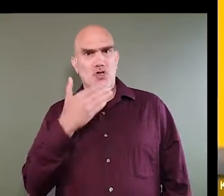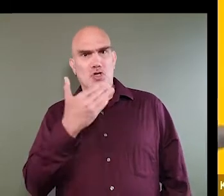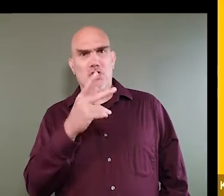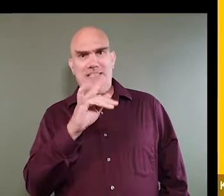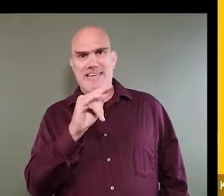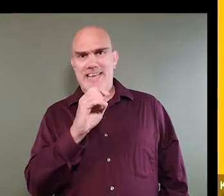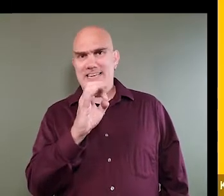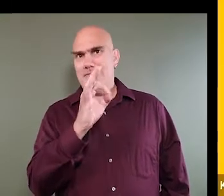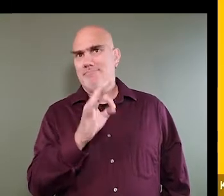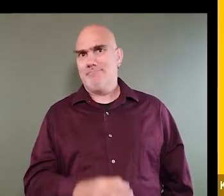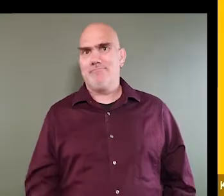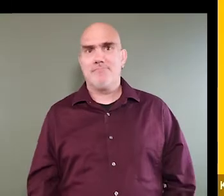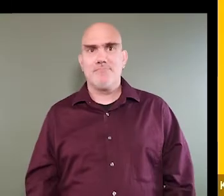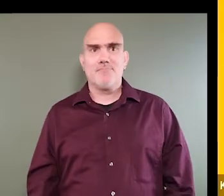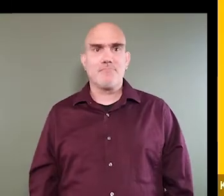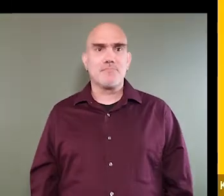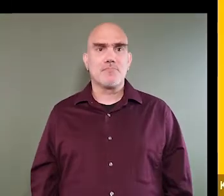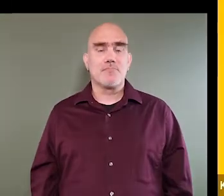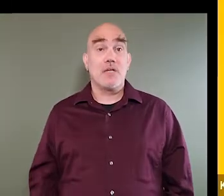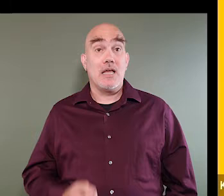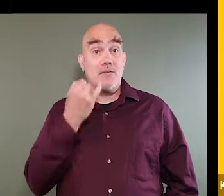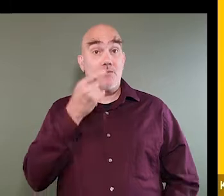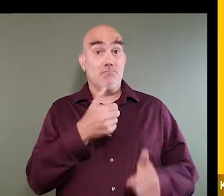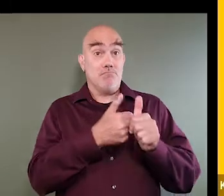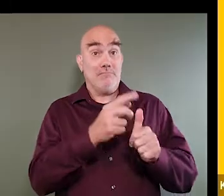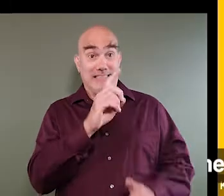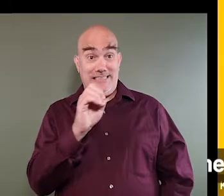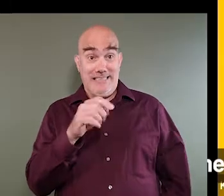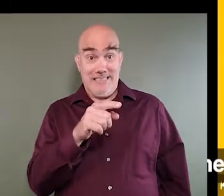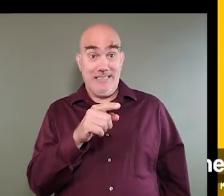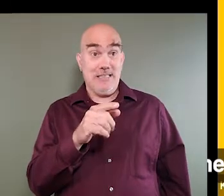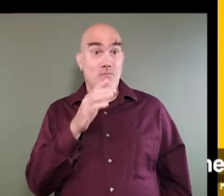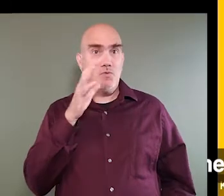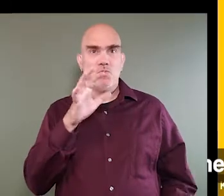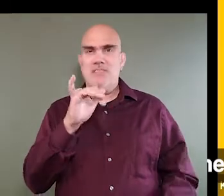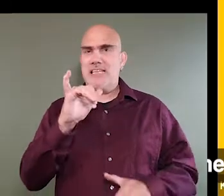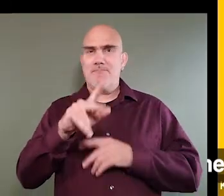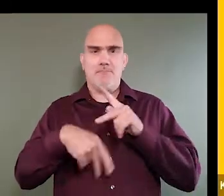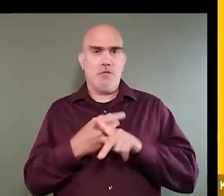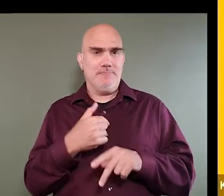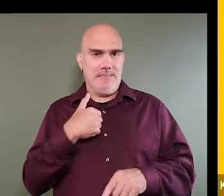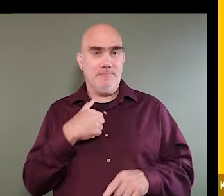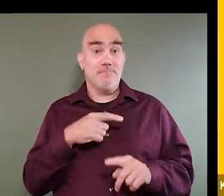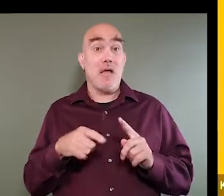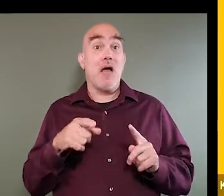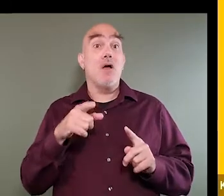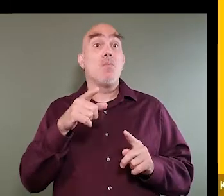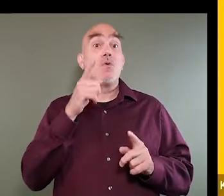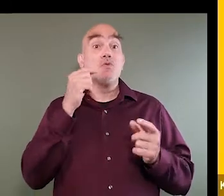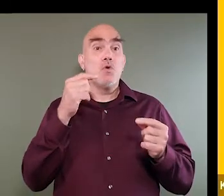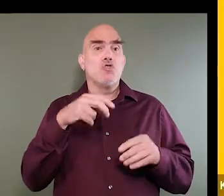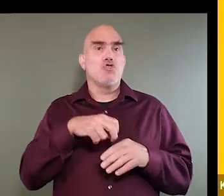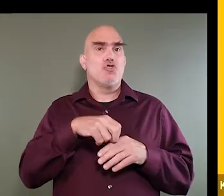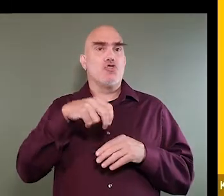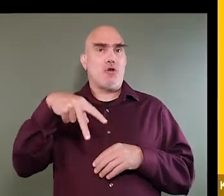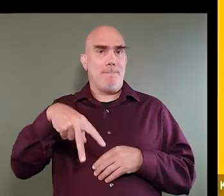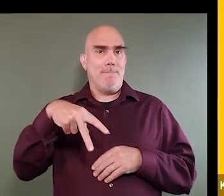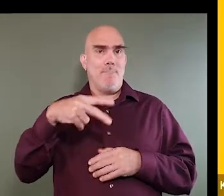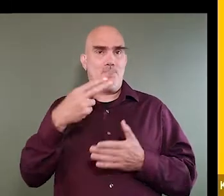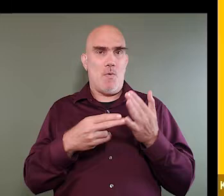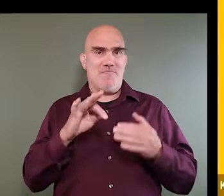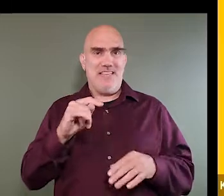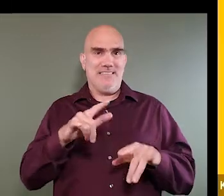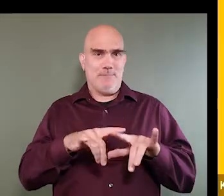Katie. If you're doing with D, he's going to be doing the same version I was, except for he's jumping both feet out at the same